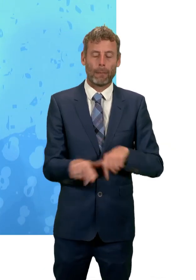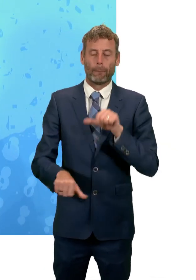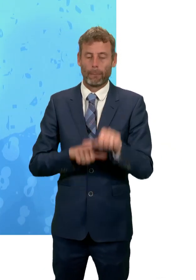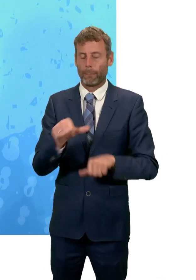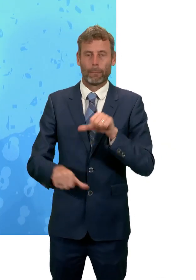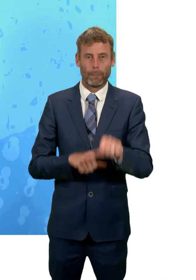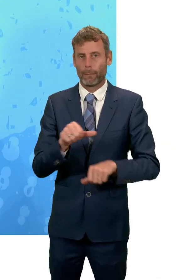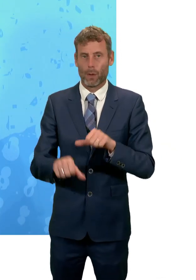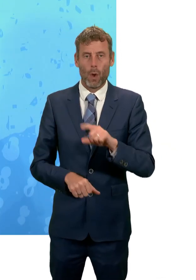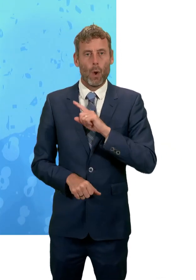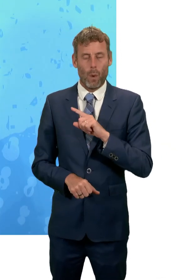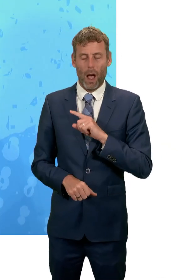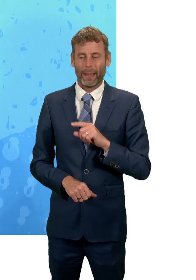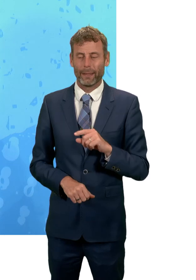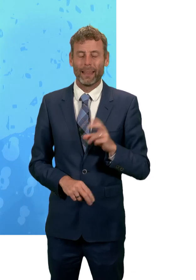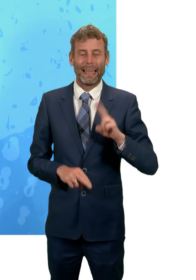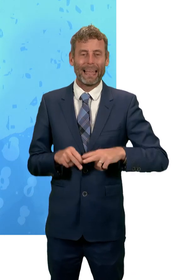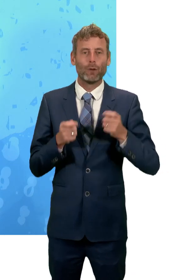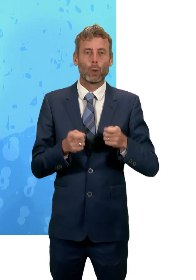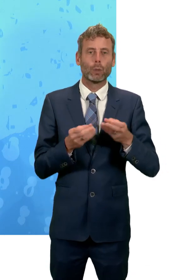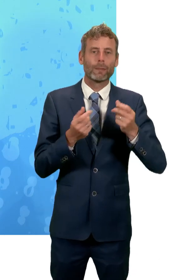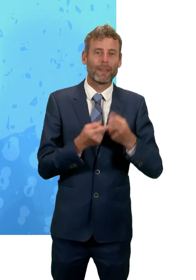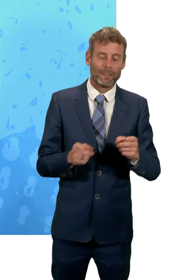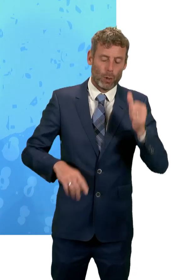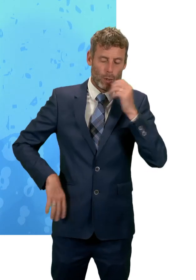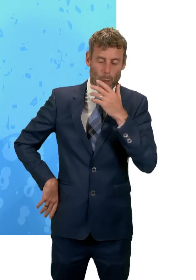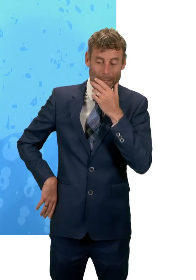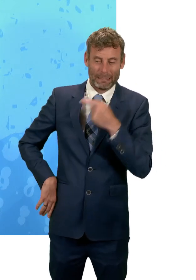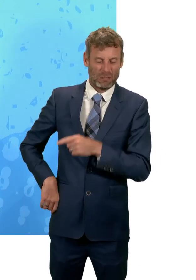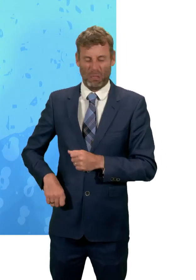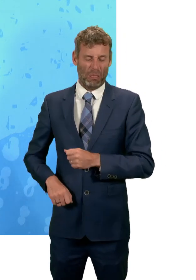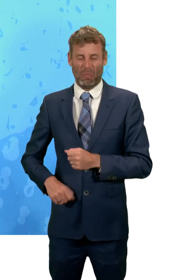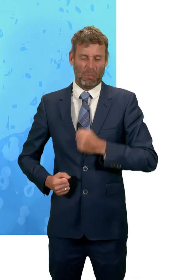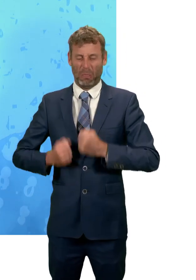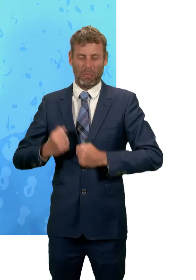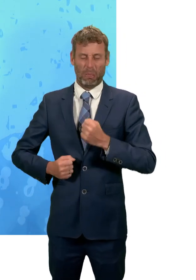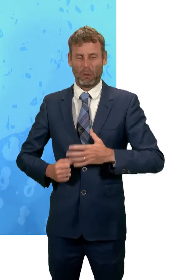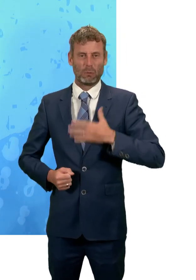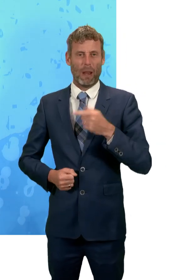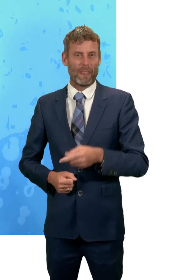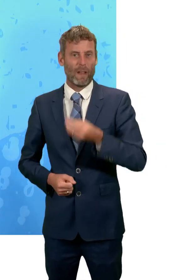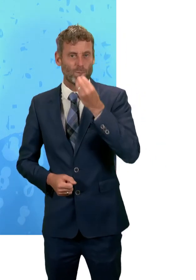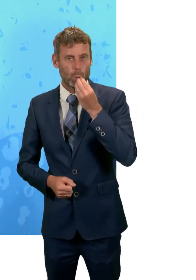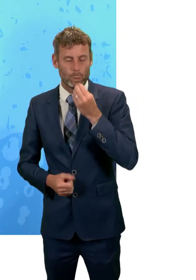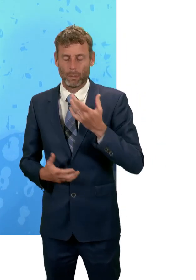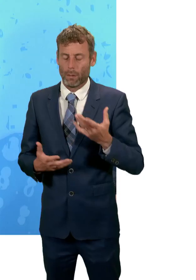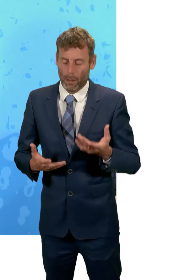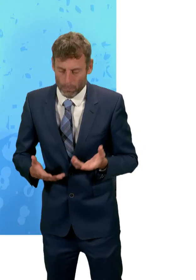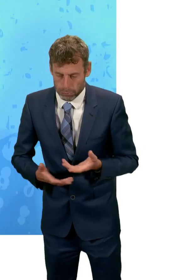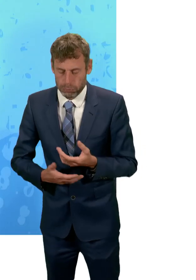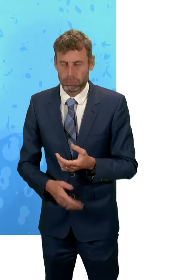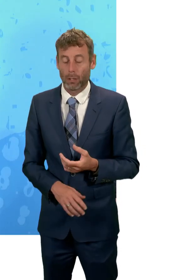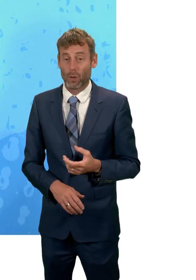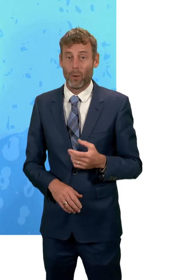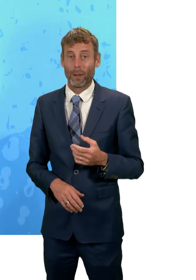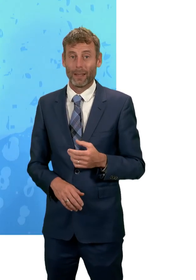no one wants to take the risk of doing something different that then means their kids or their partner or their family won't eat it. So there's that,